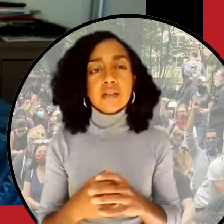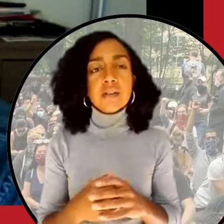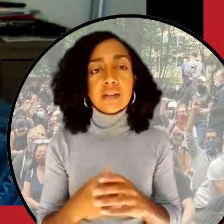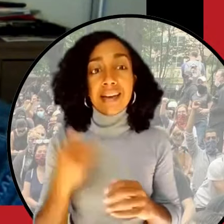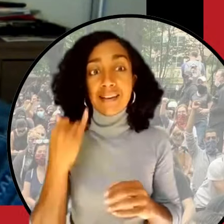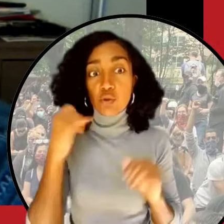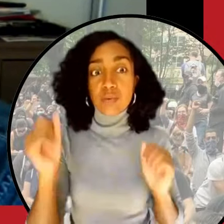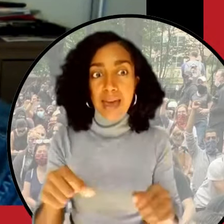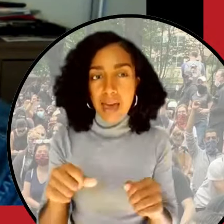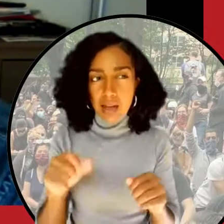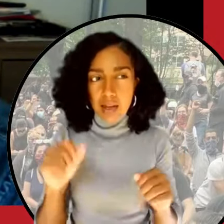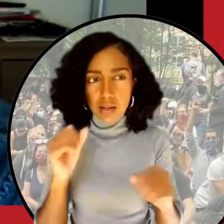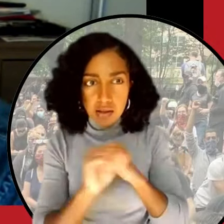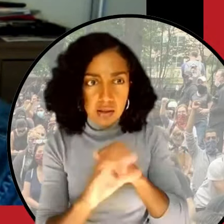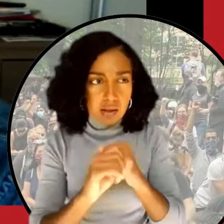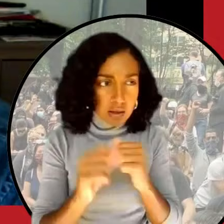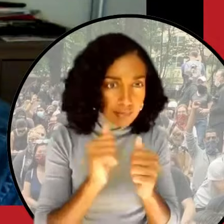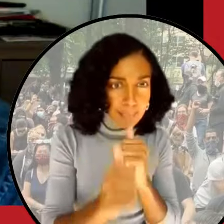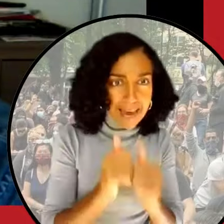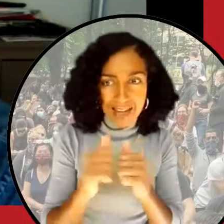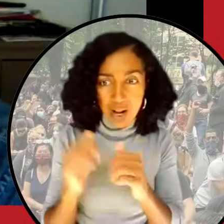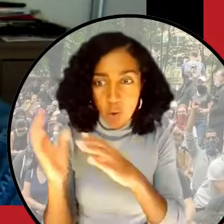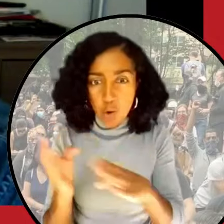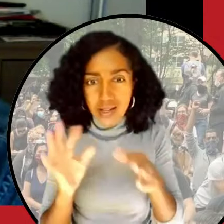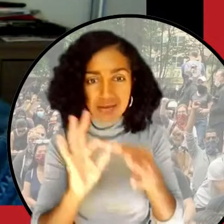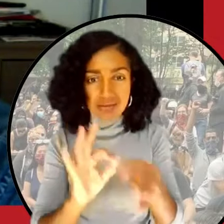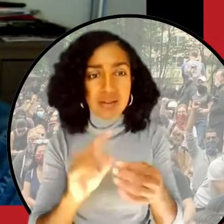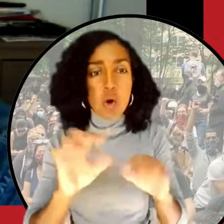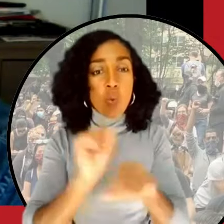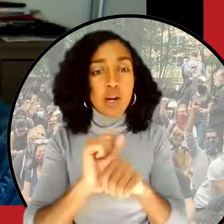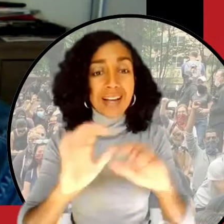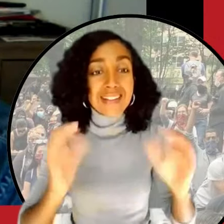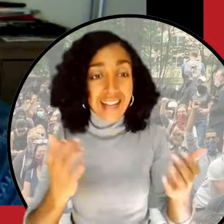class demands, you can be surprised by what might happen.